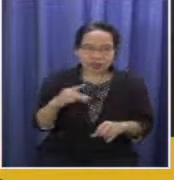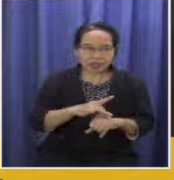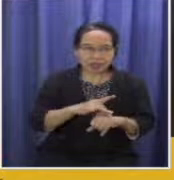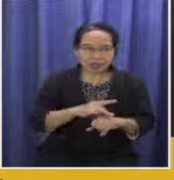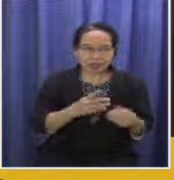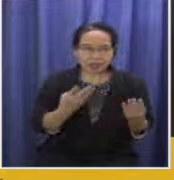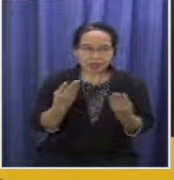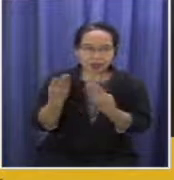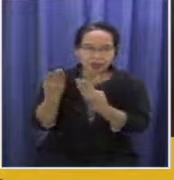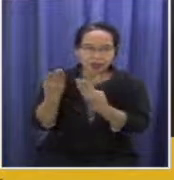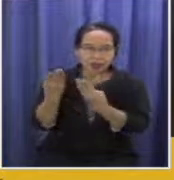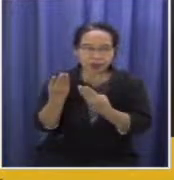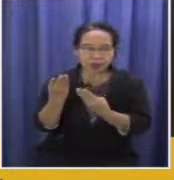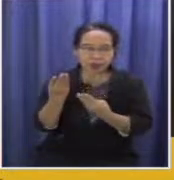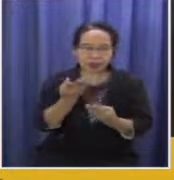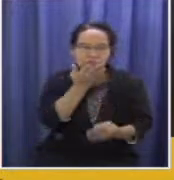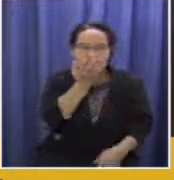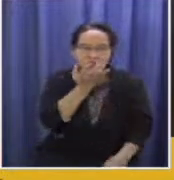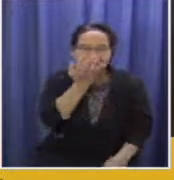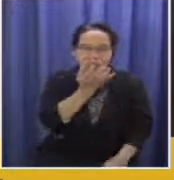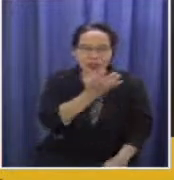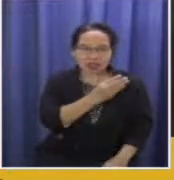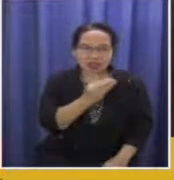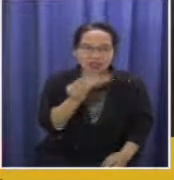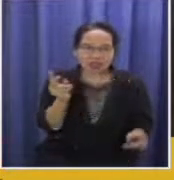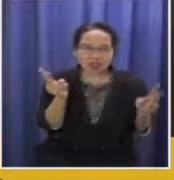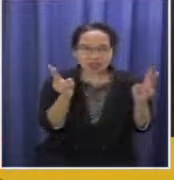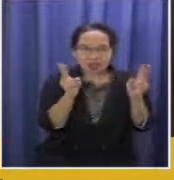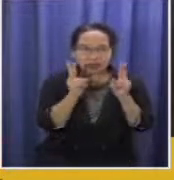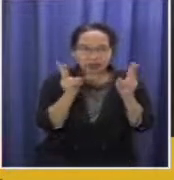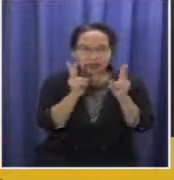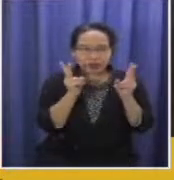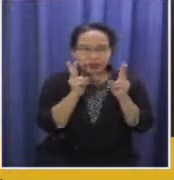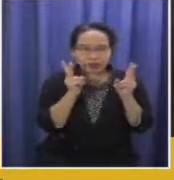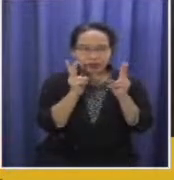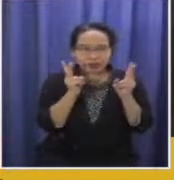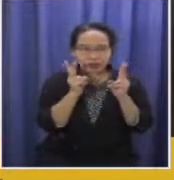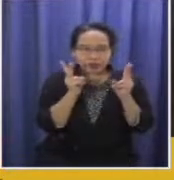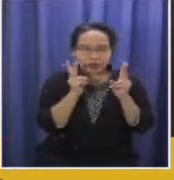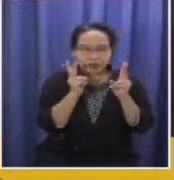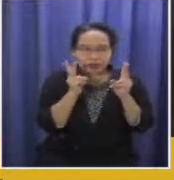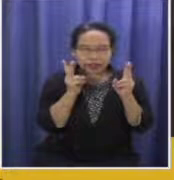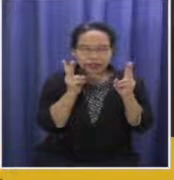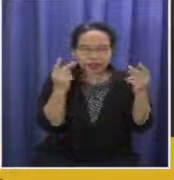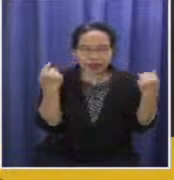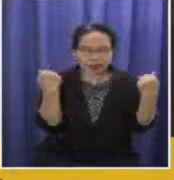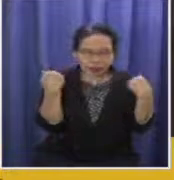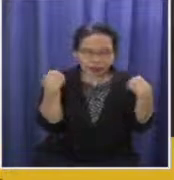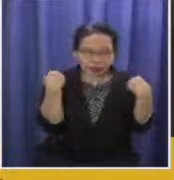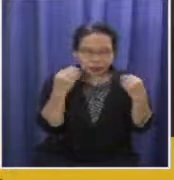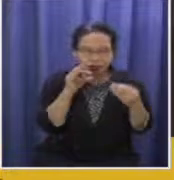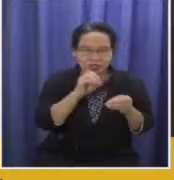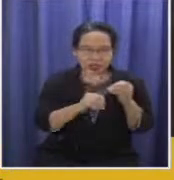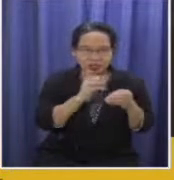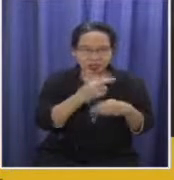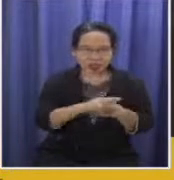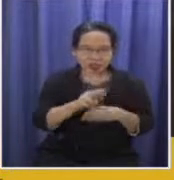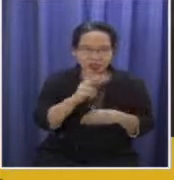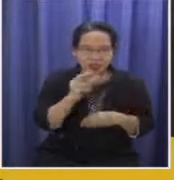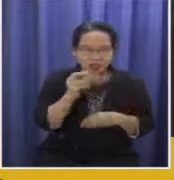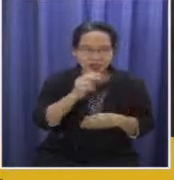and the earth brought forth grass and herb yielding seed after his